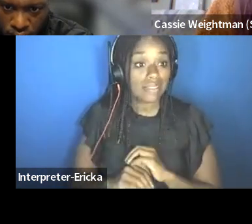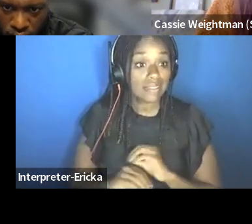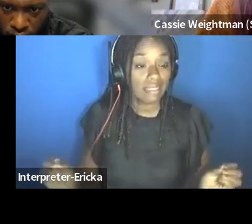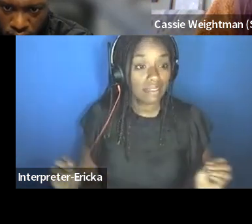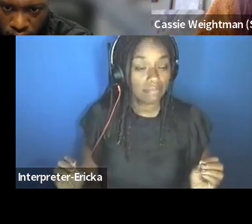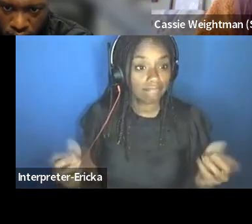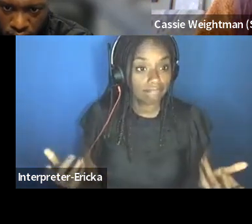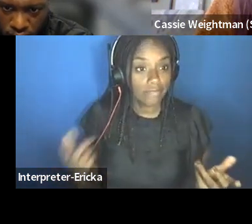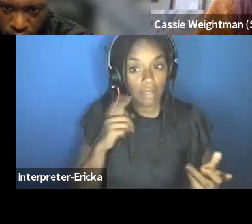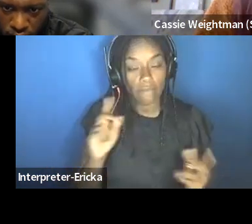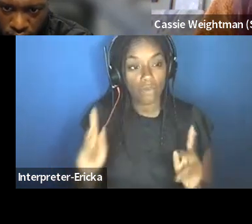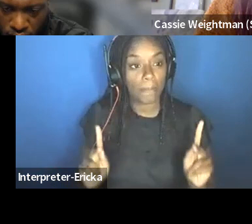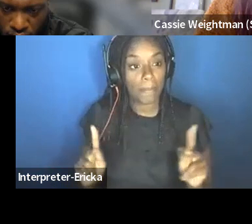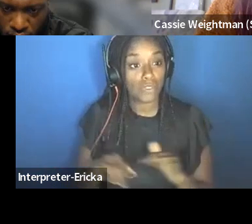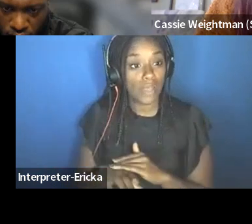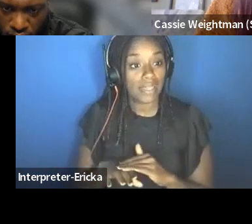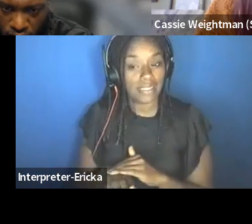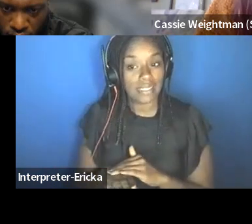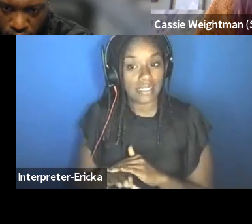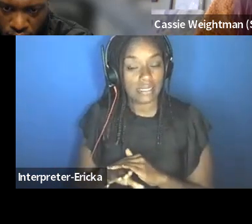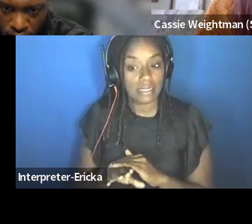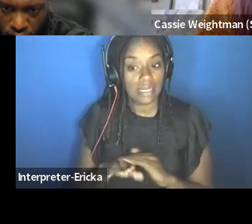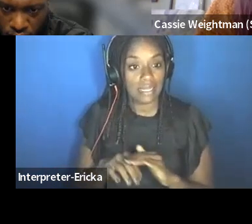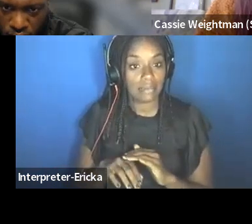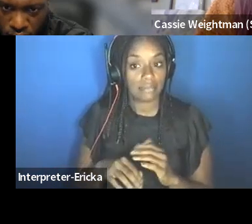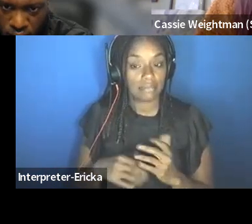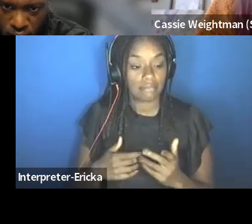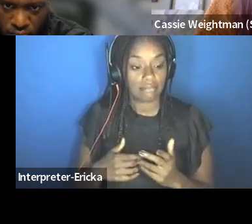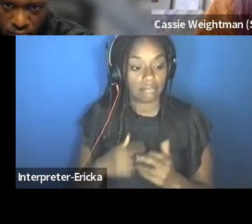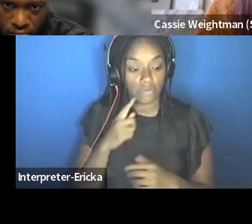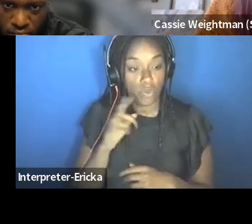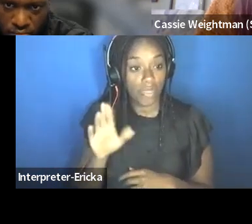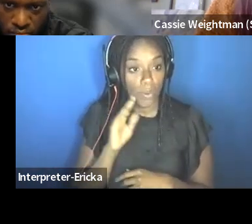to access accessibility into their home?